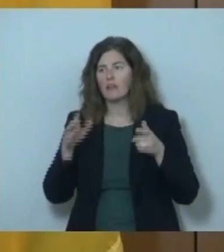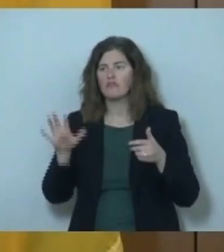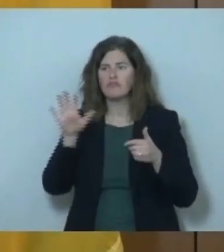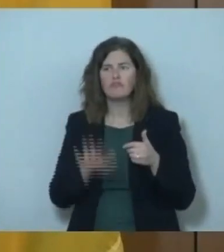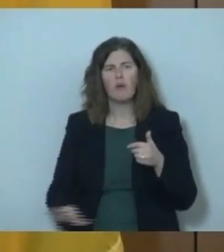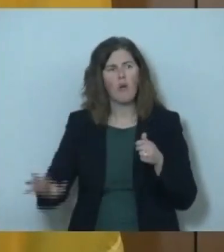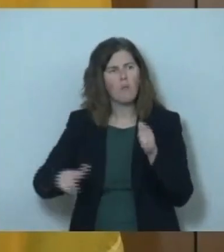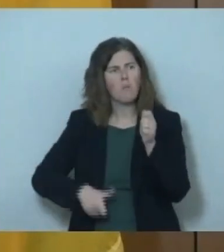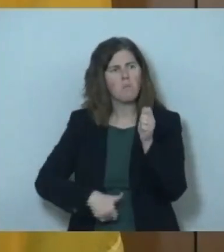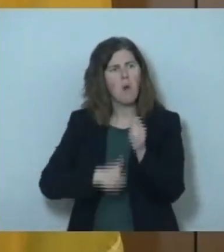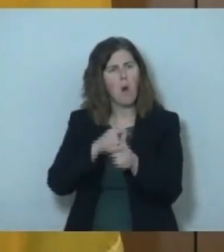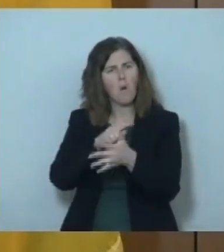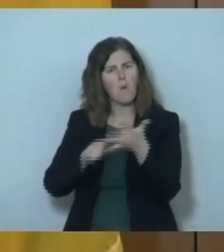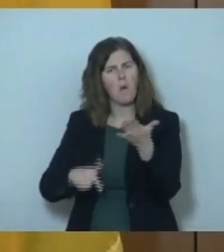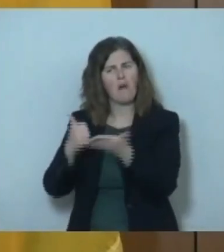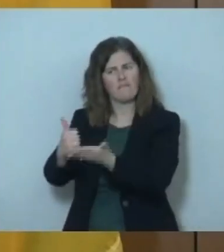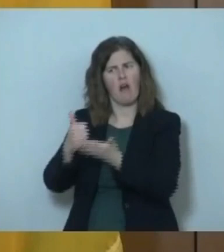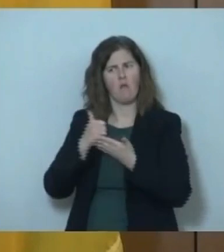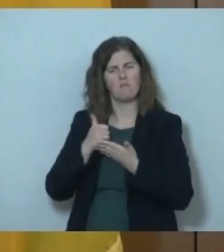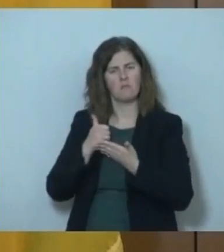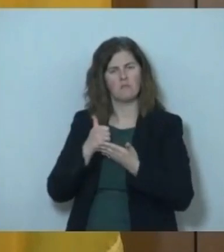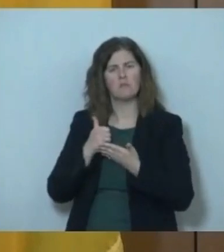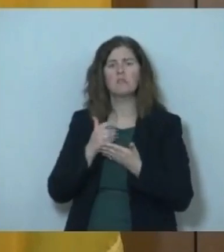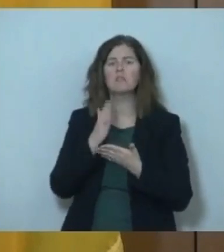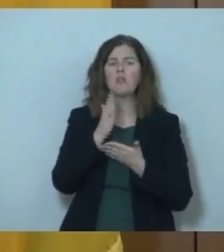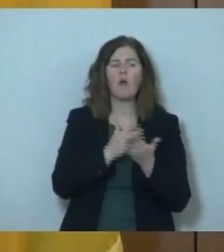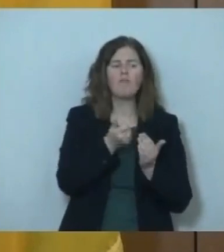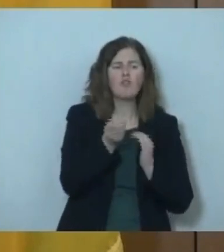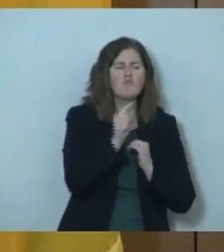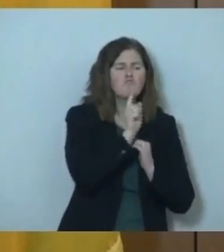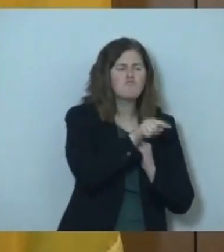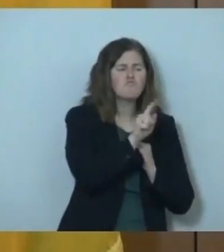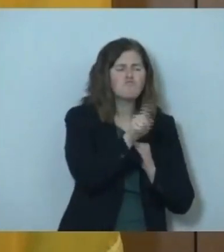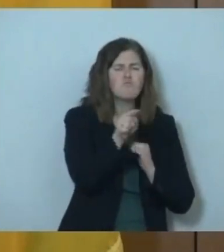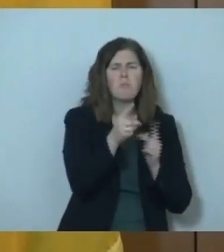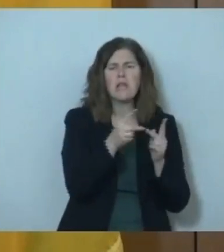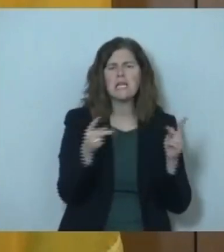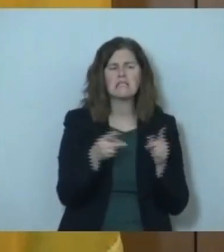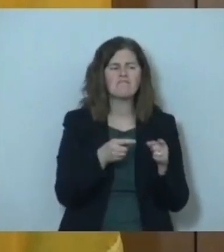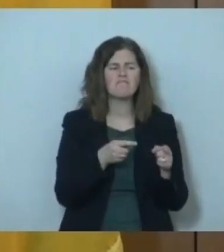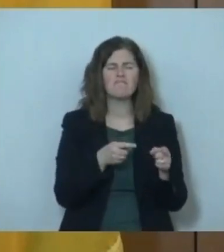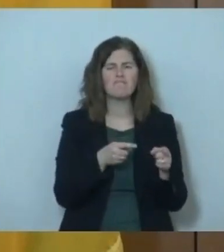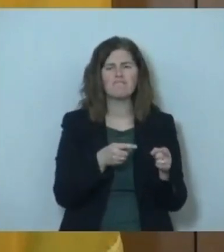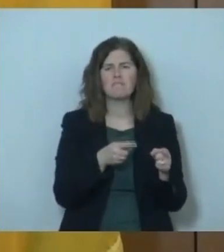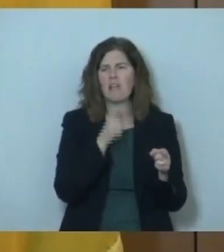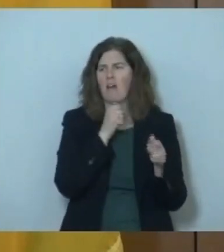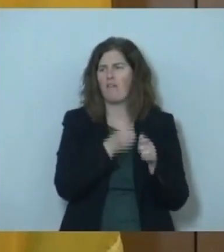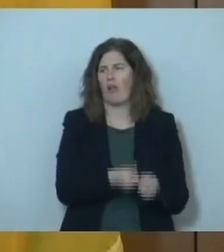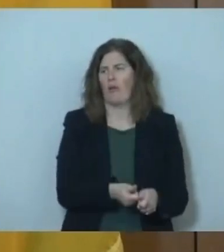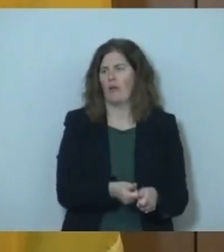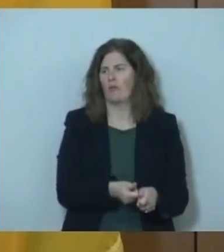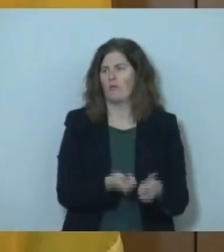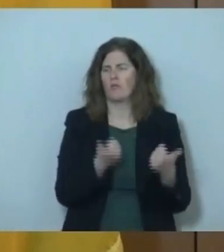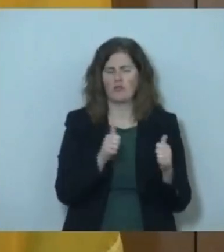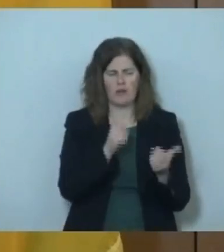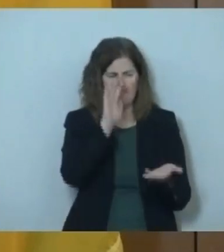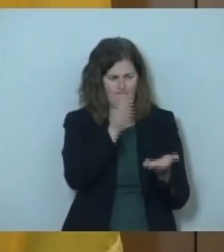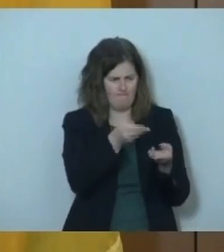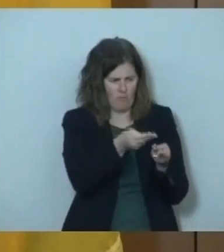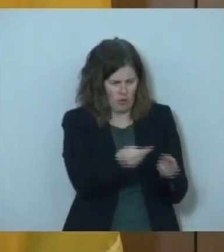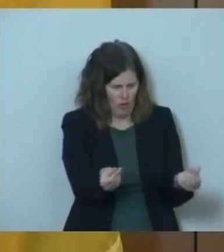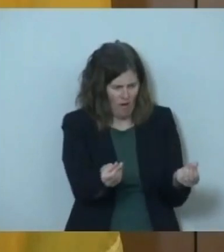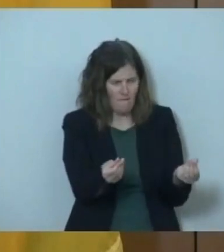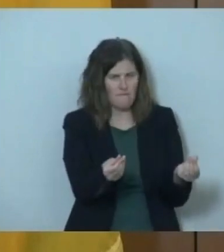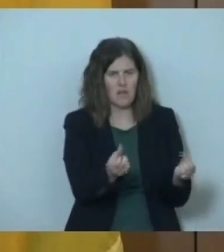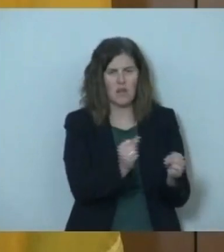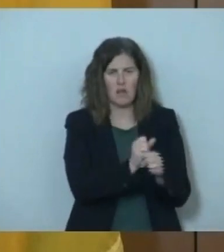large, have been really helpful. We have had some instances where that's not occurring, and we're trying to resolve that by making